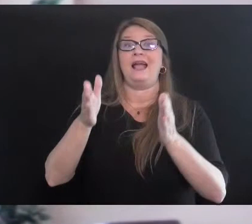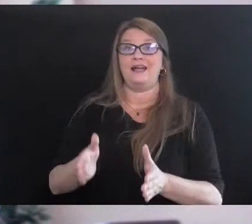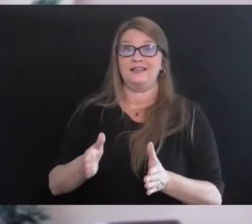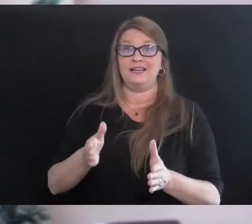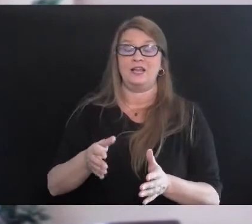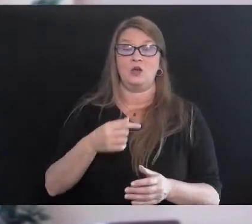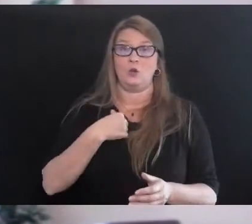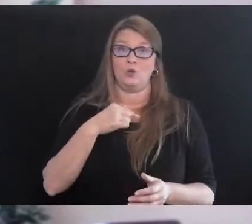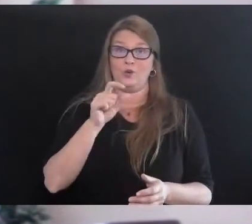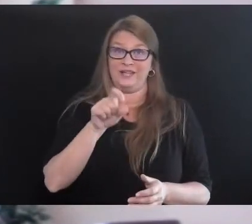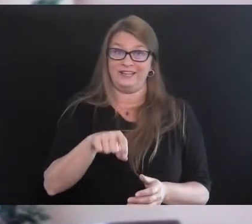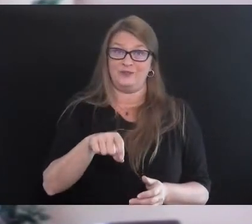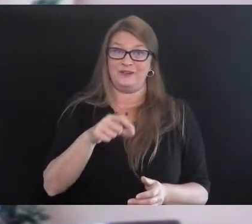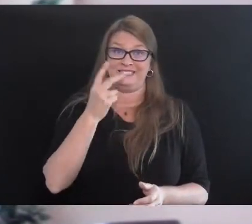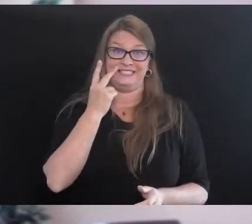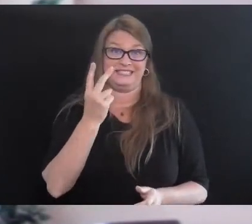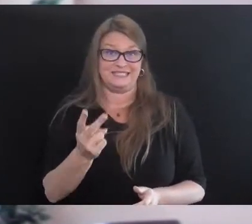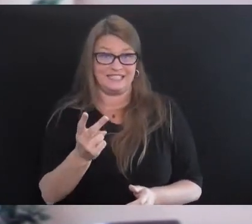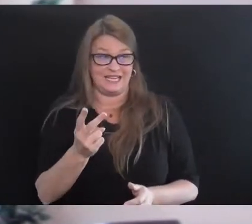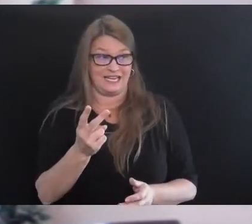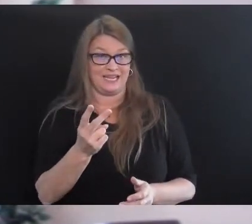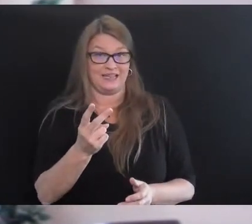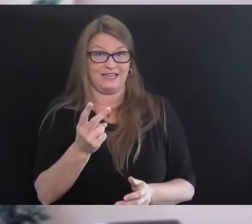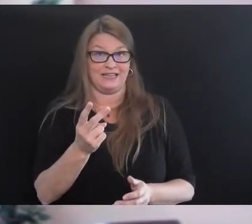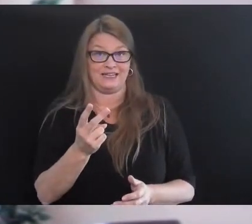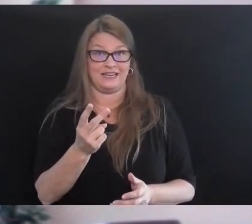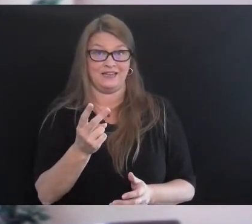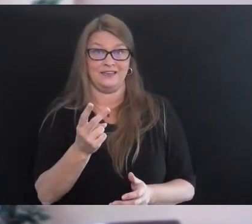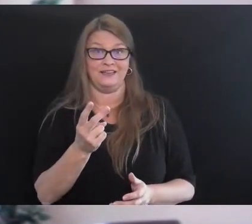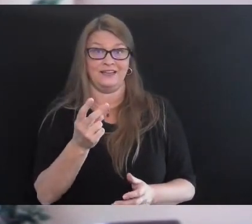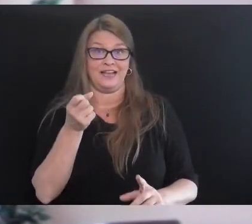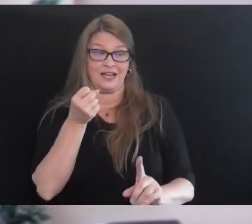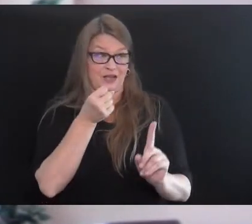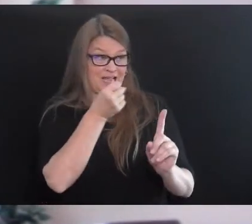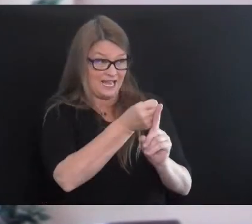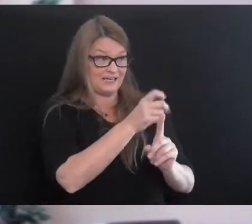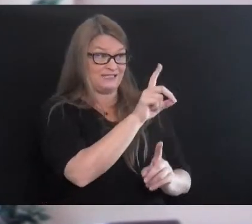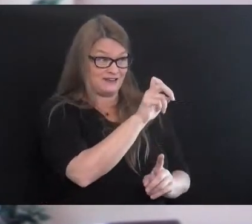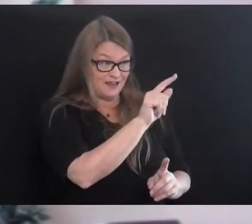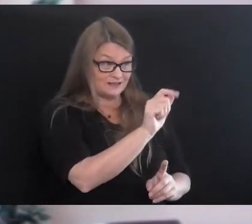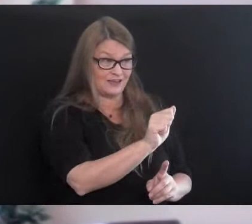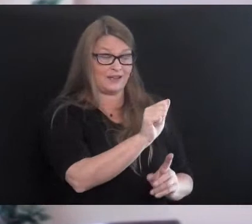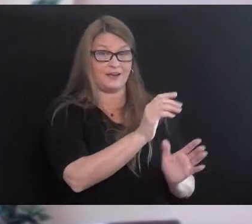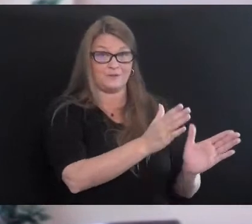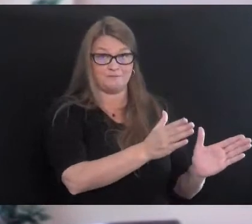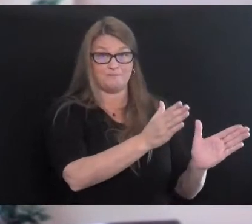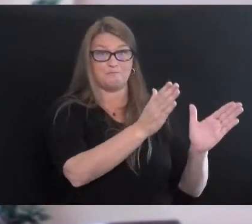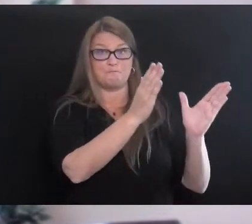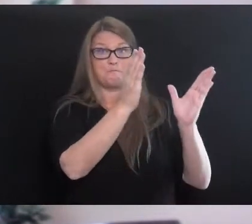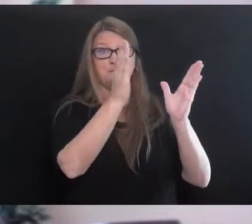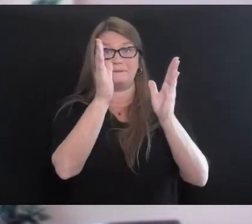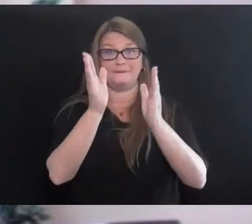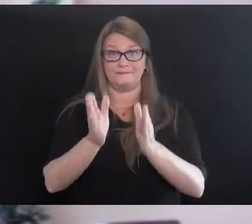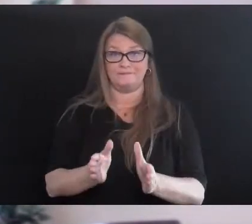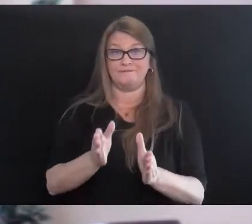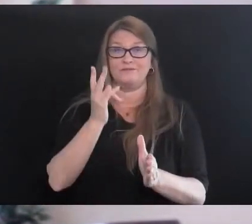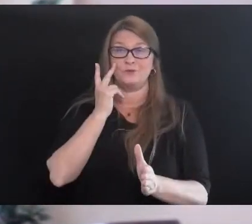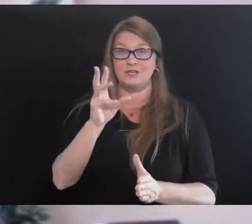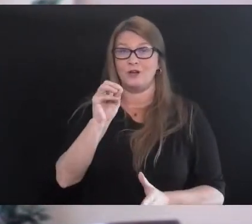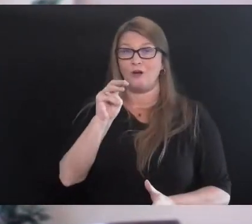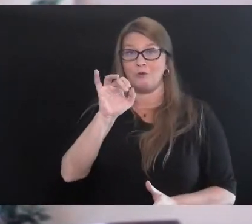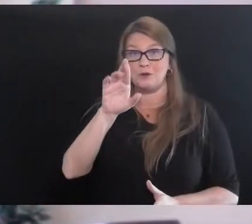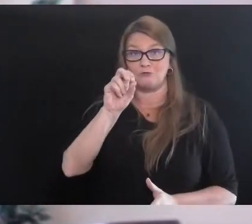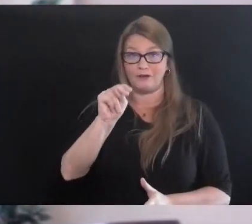as soon as possible. And after we really get hit by that, at least predictably, then we're going to see the